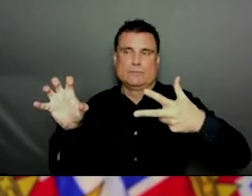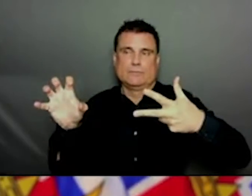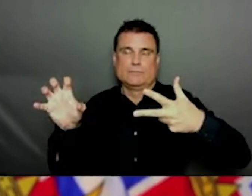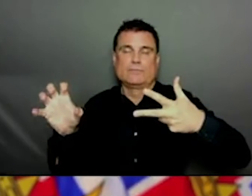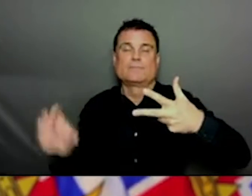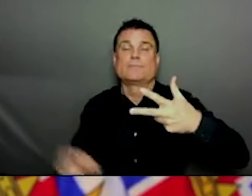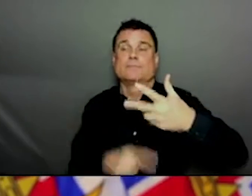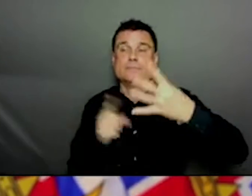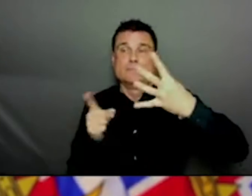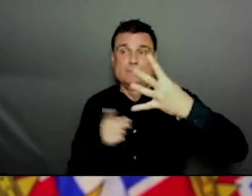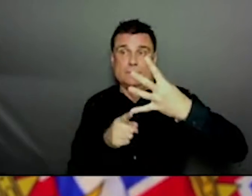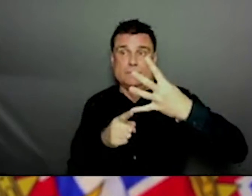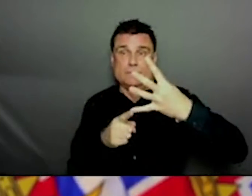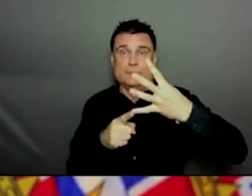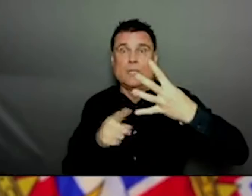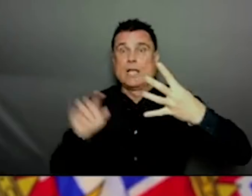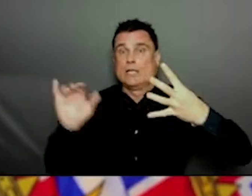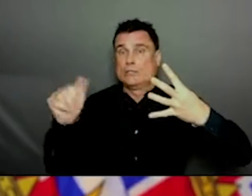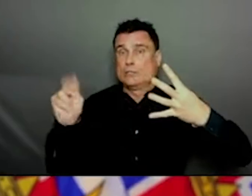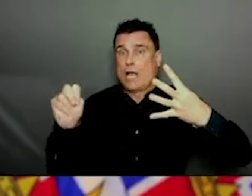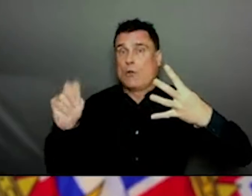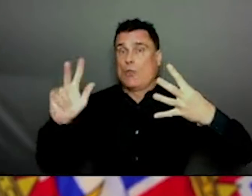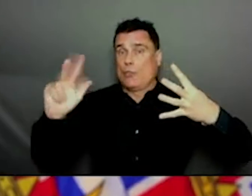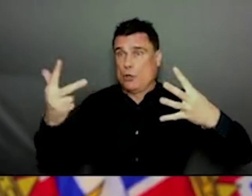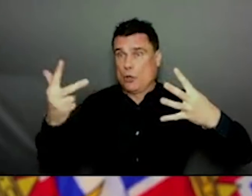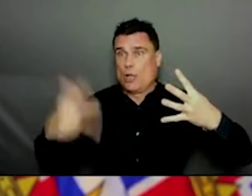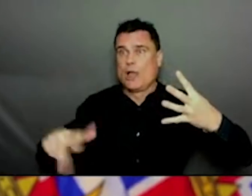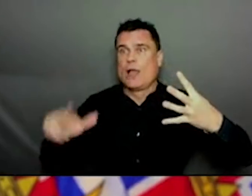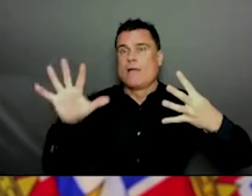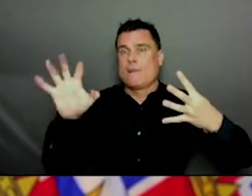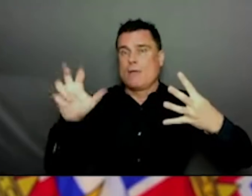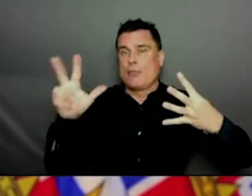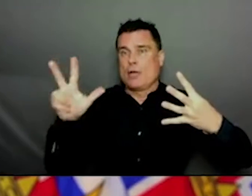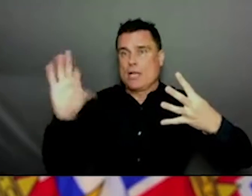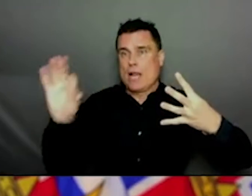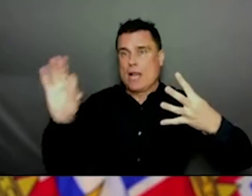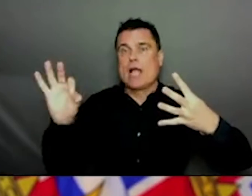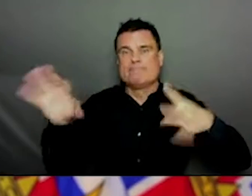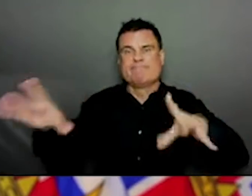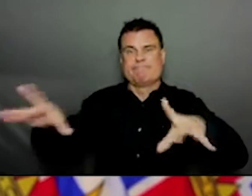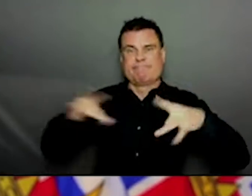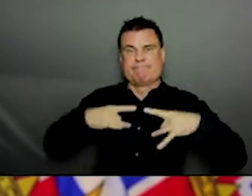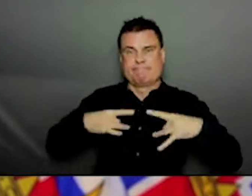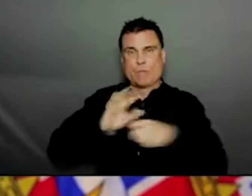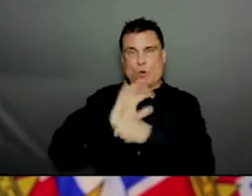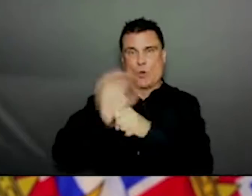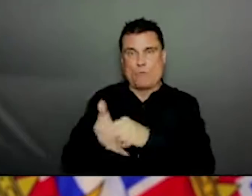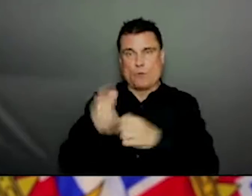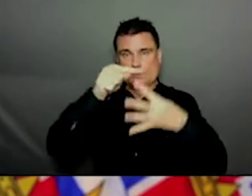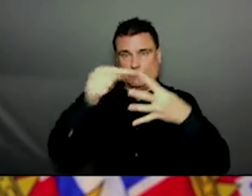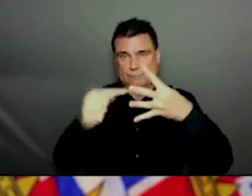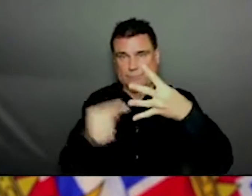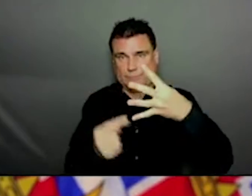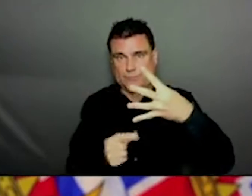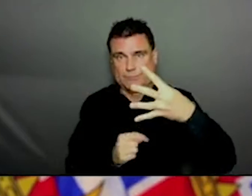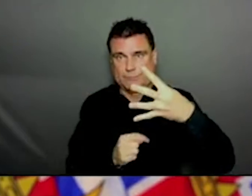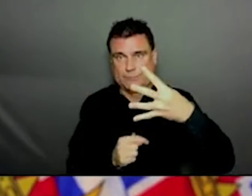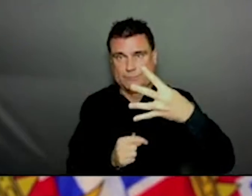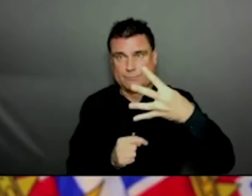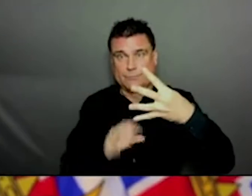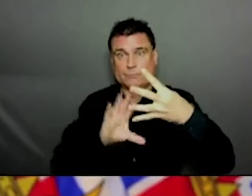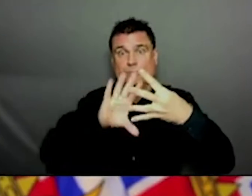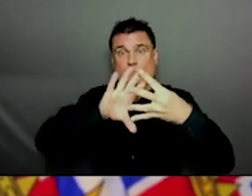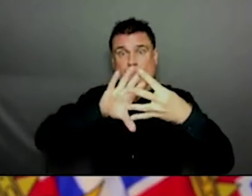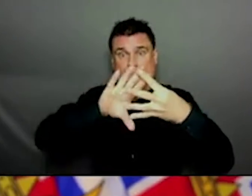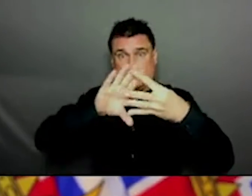new cases. And in the last 24 hours, 539 new people were identified with COVID-19.